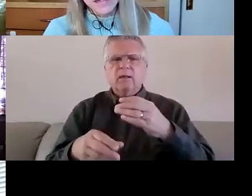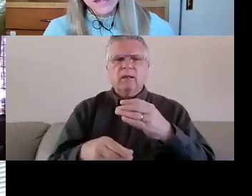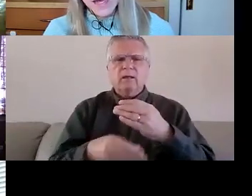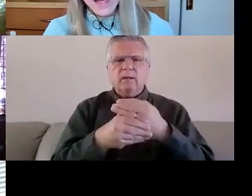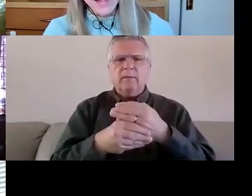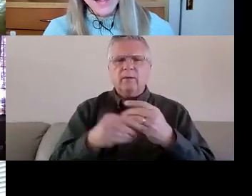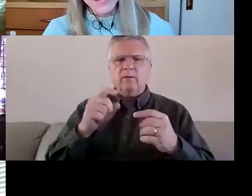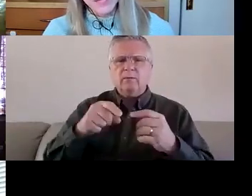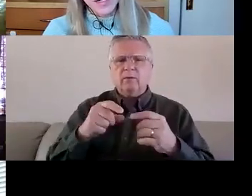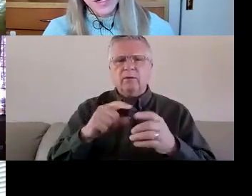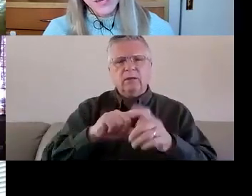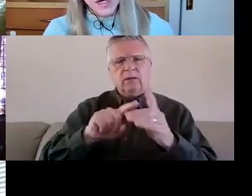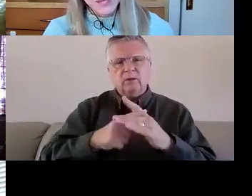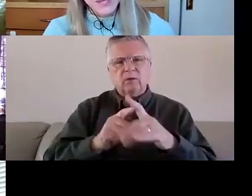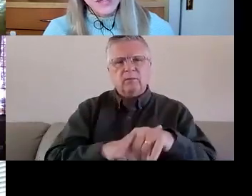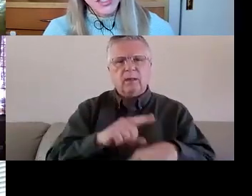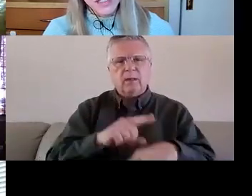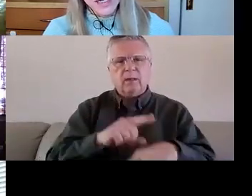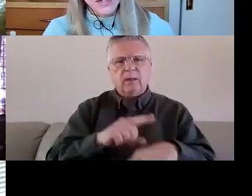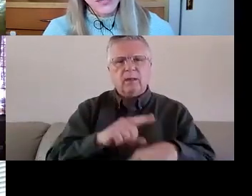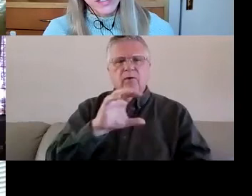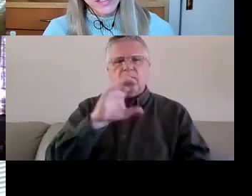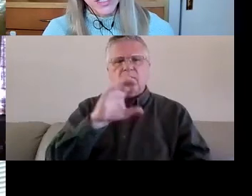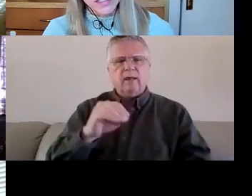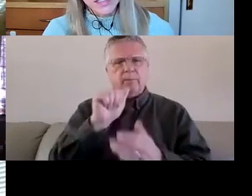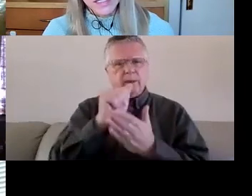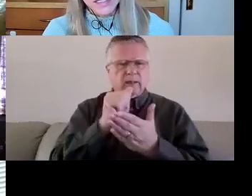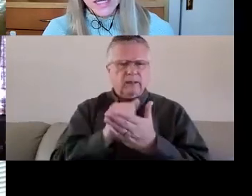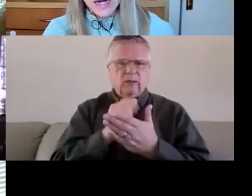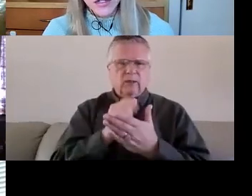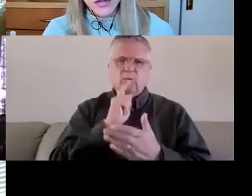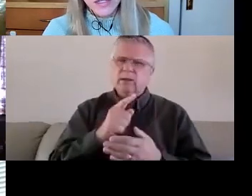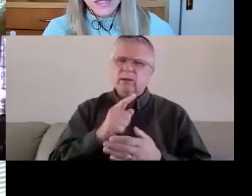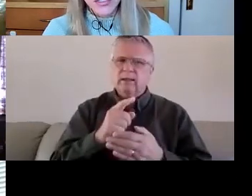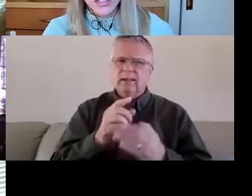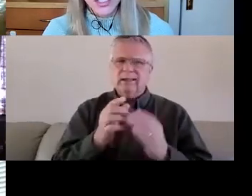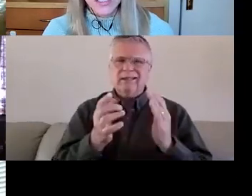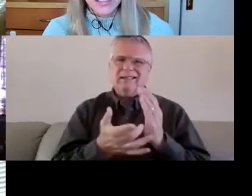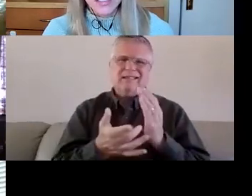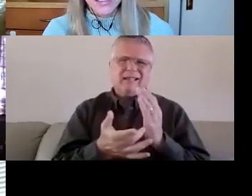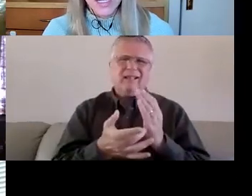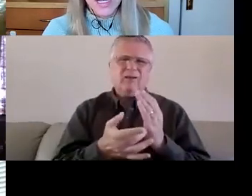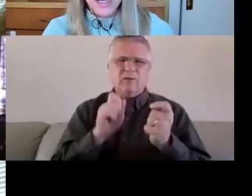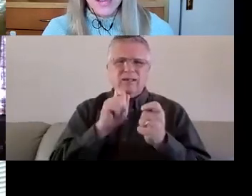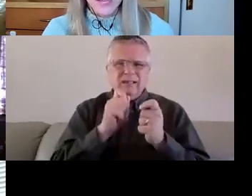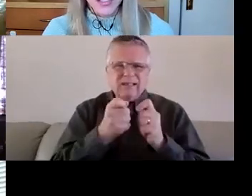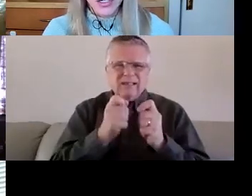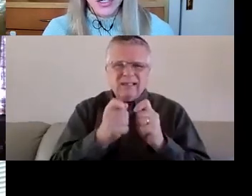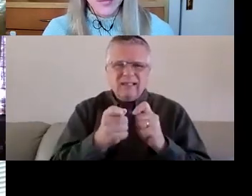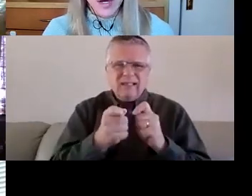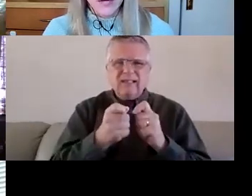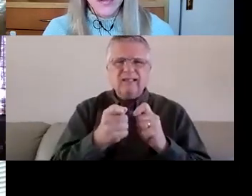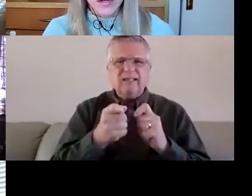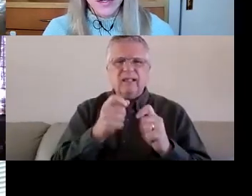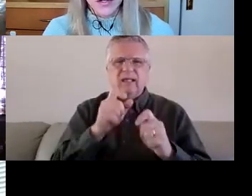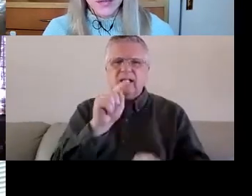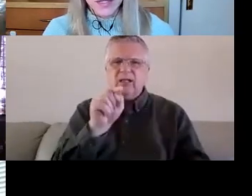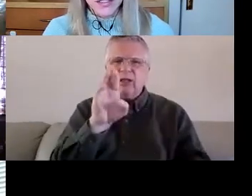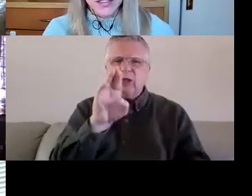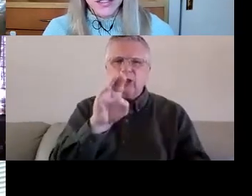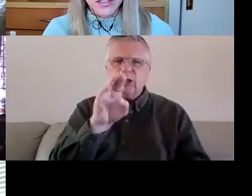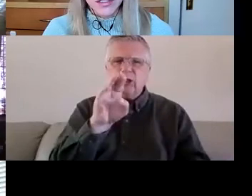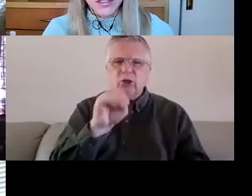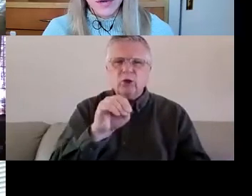about 9 a.m., accompanied the agenda. It really just is technical in nature. It changes the term of the